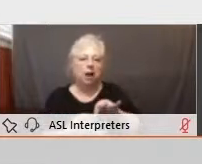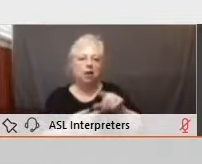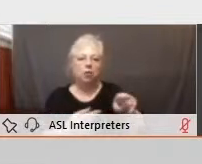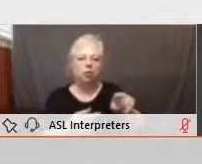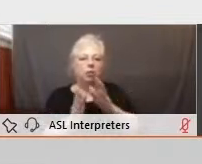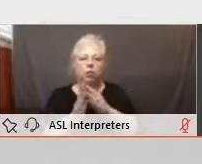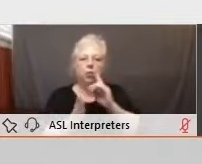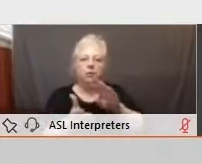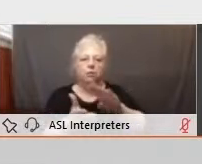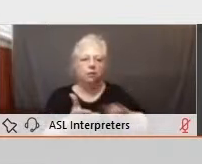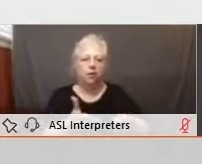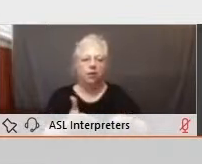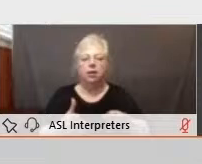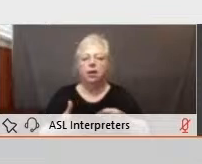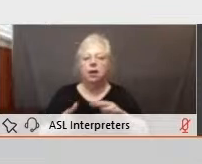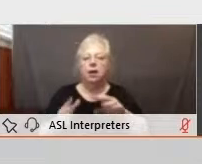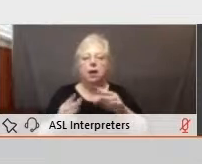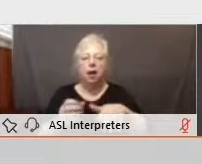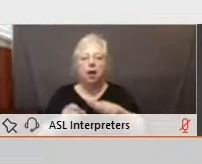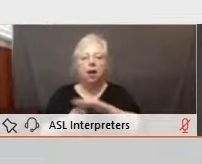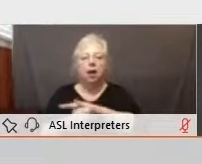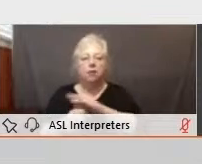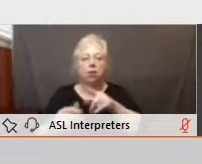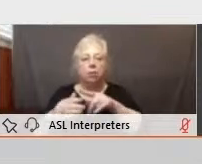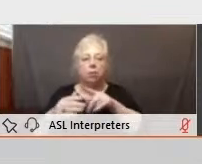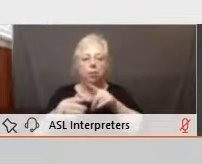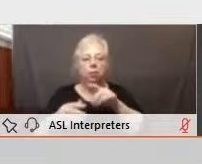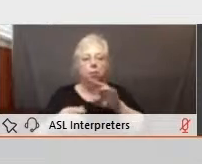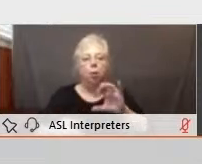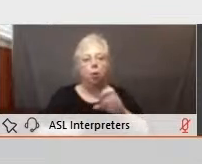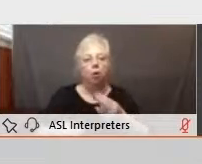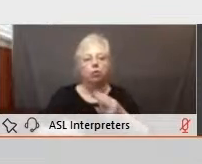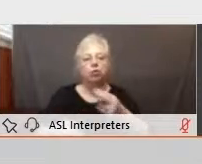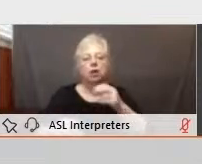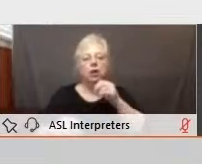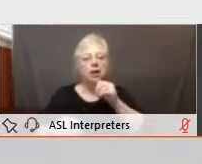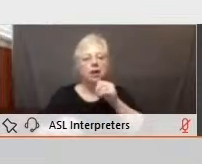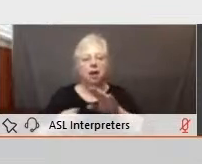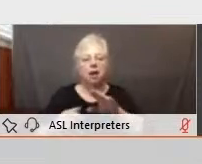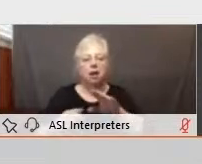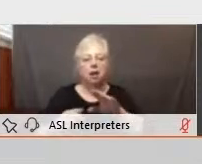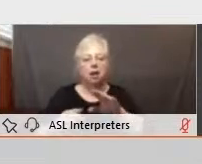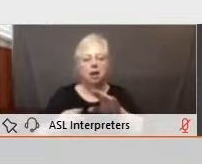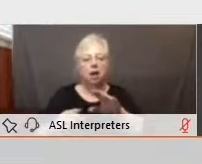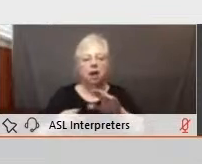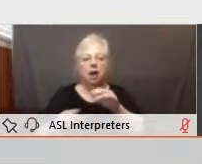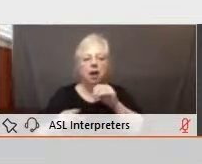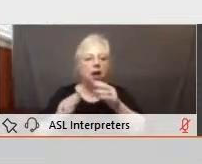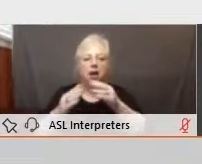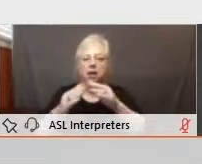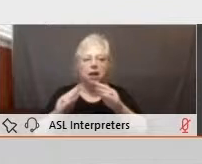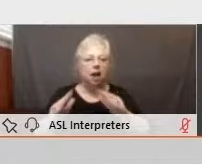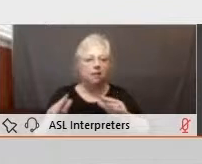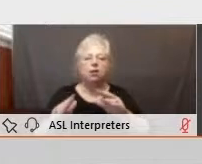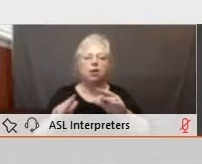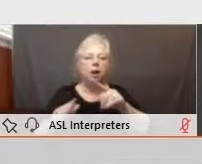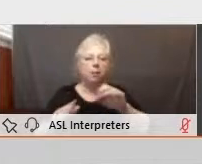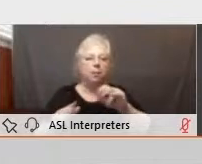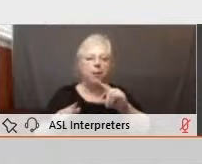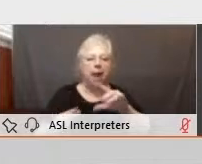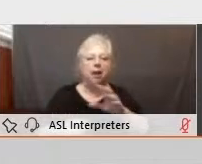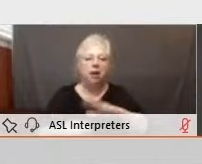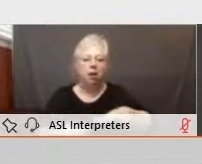Construction of a covered porch, installation of an uncovered hard surface patio area, which is